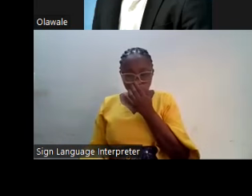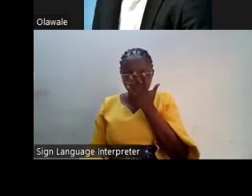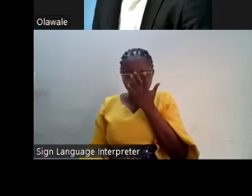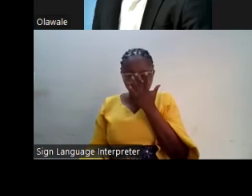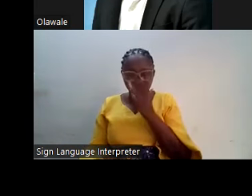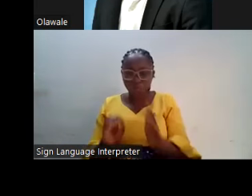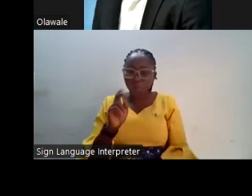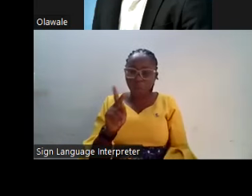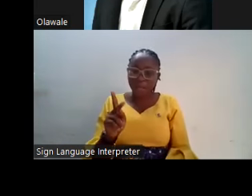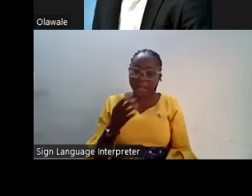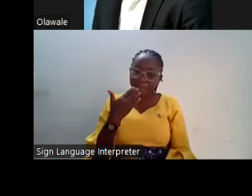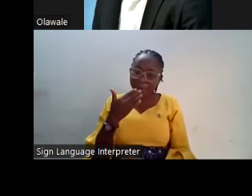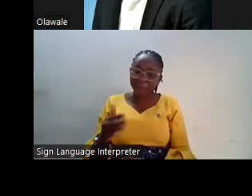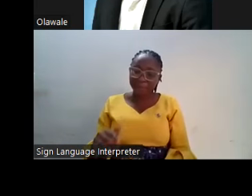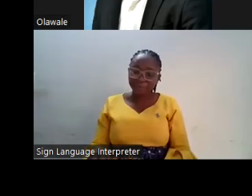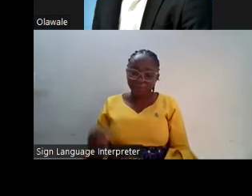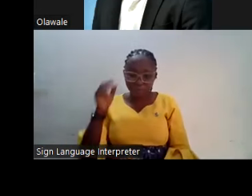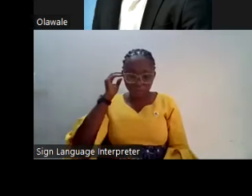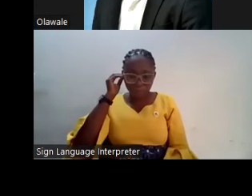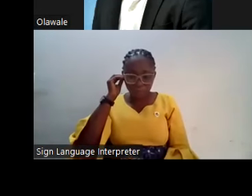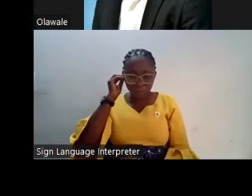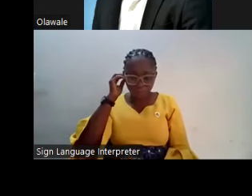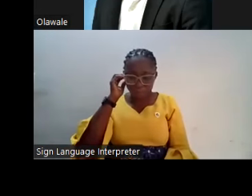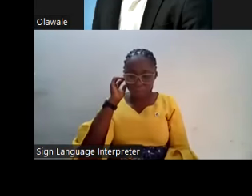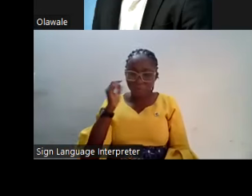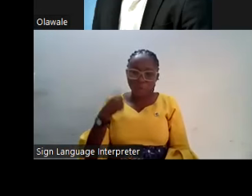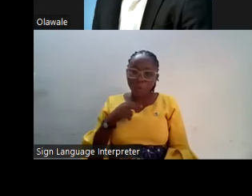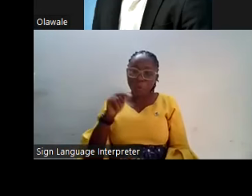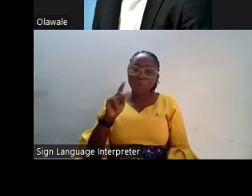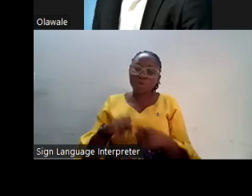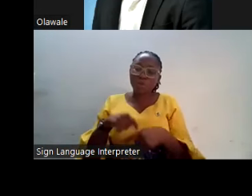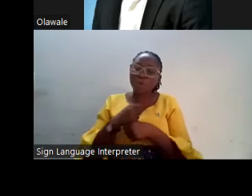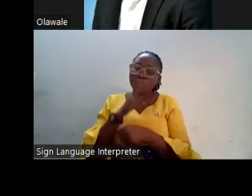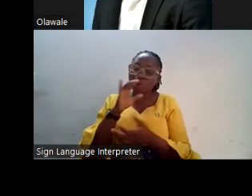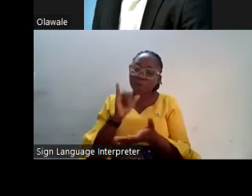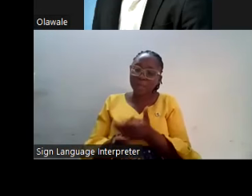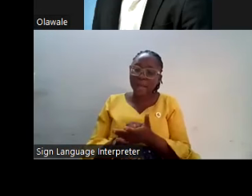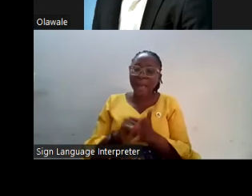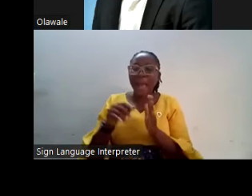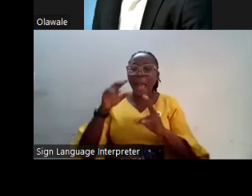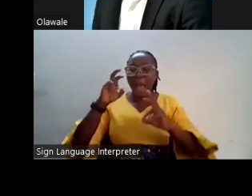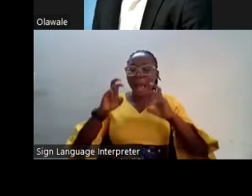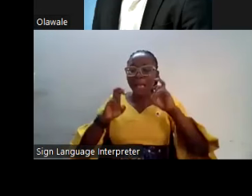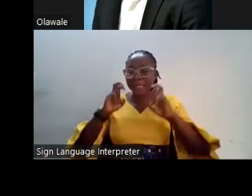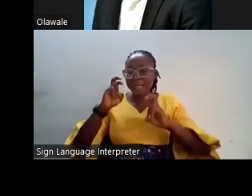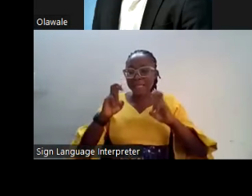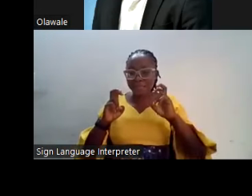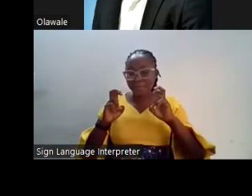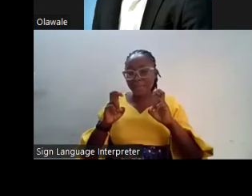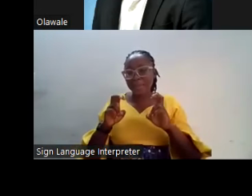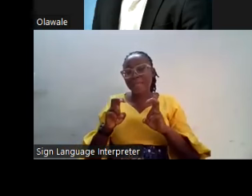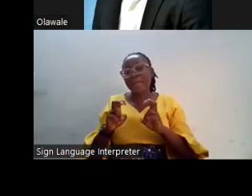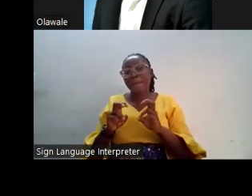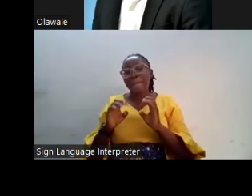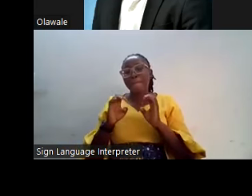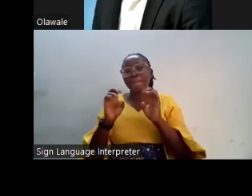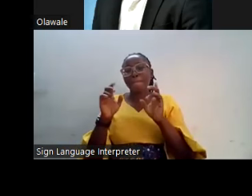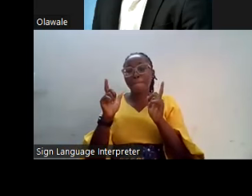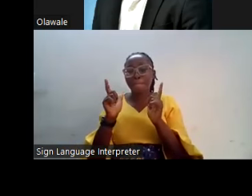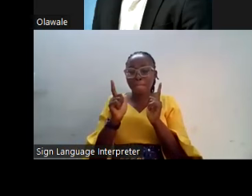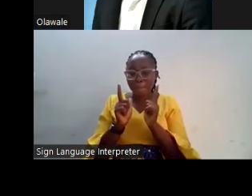Okay. So we need to absolutely make sure that assessment methods for inform are informed